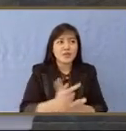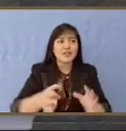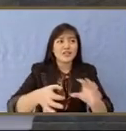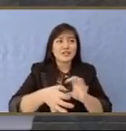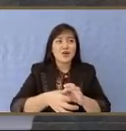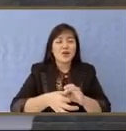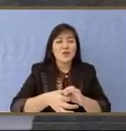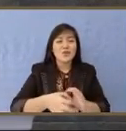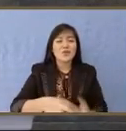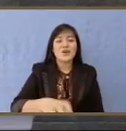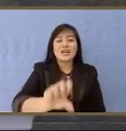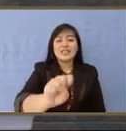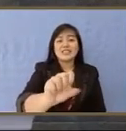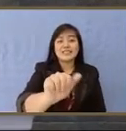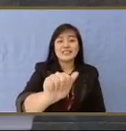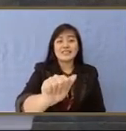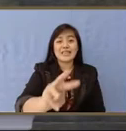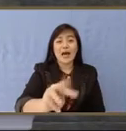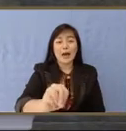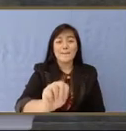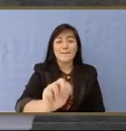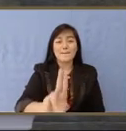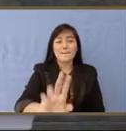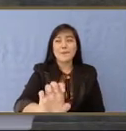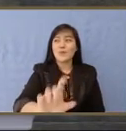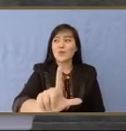According to them, perhaps it is